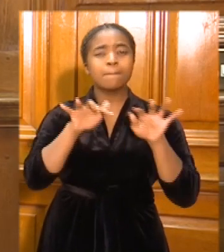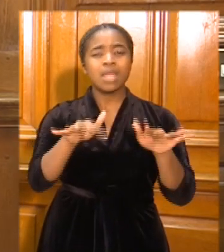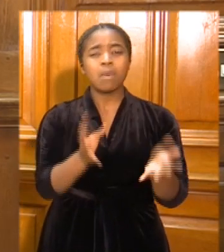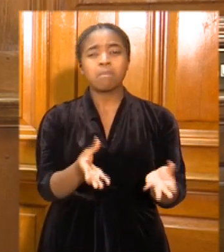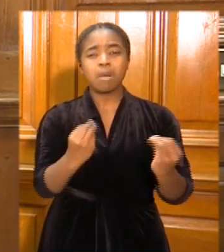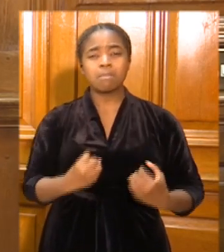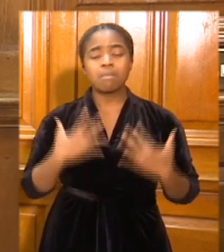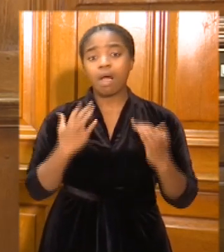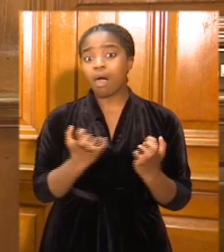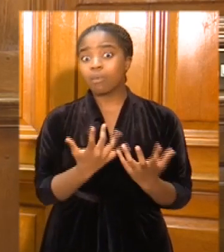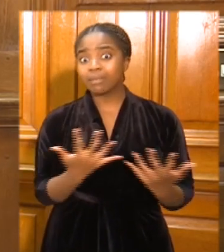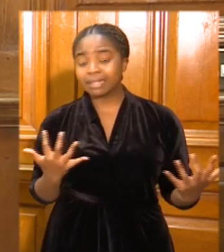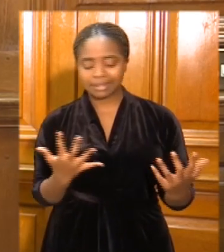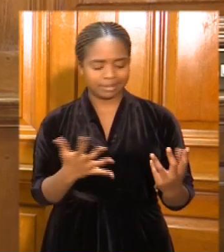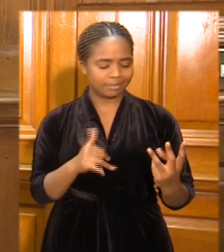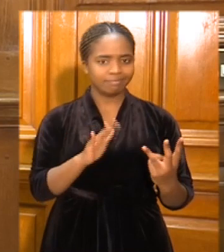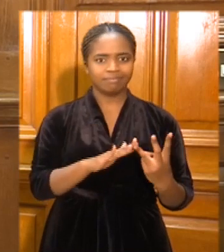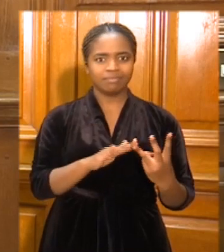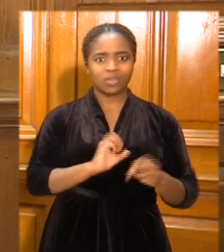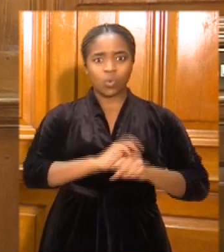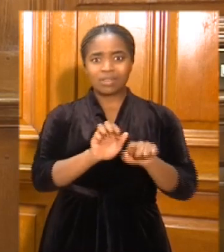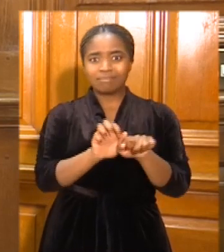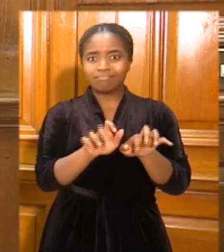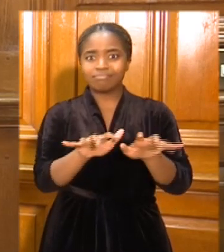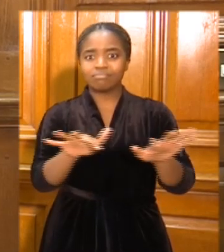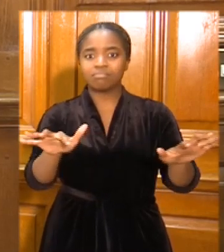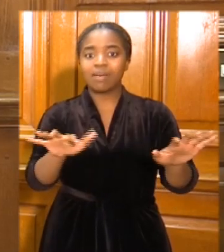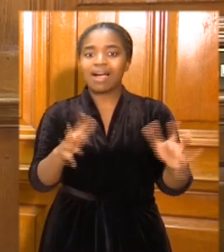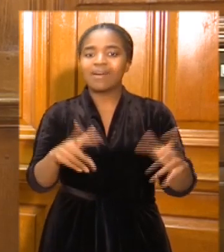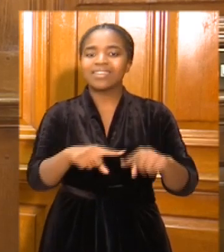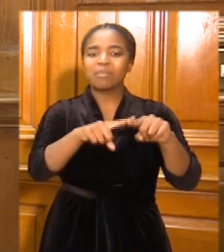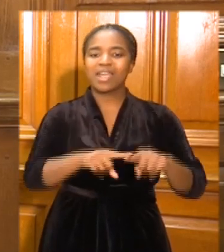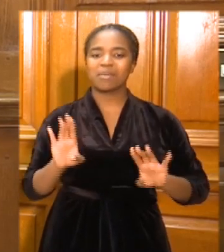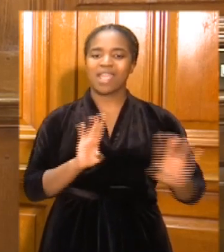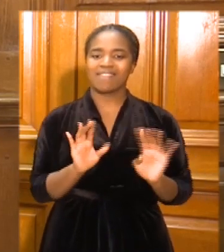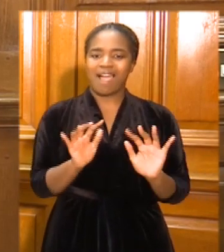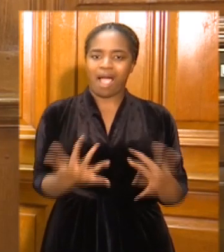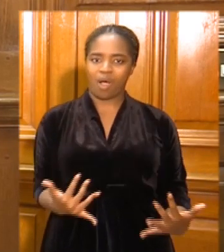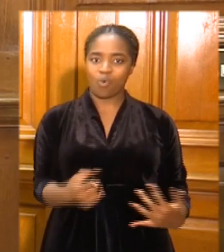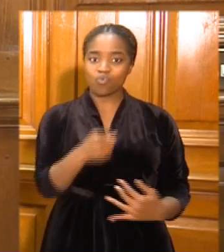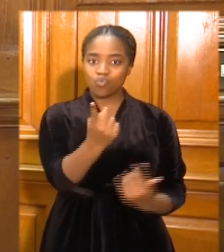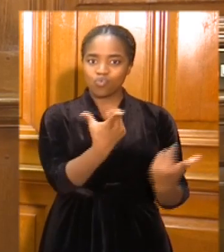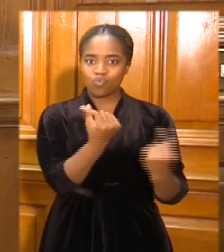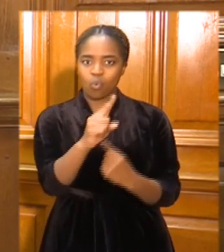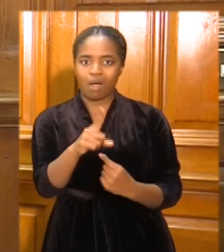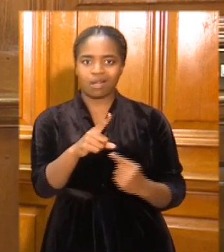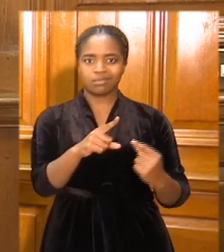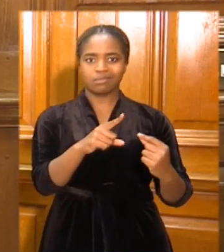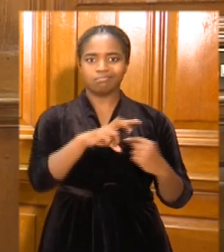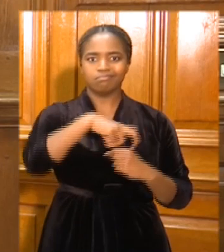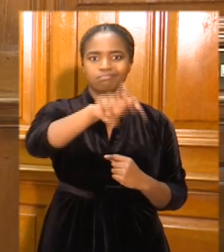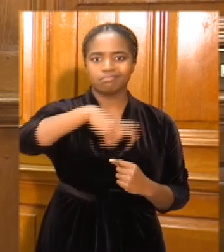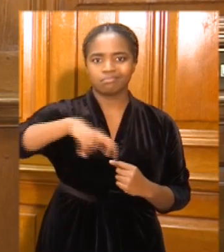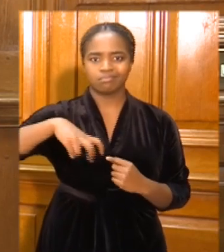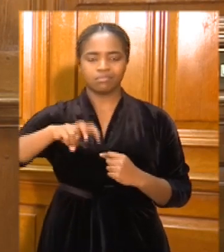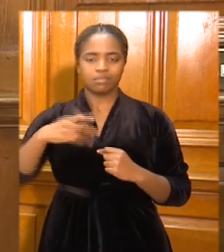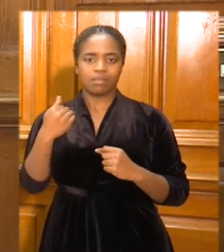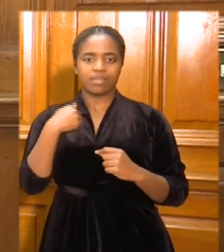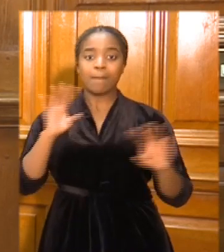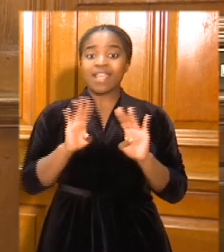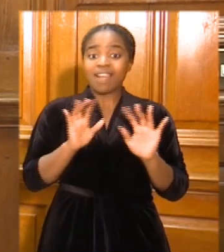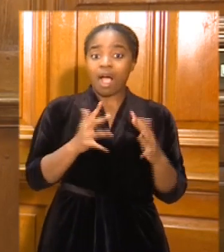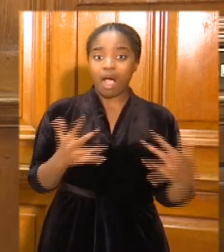the pandemic depends on our actions as a society and on our behavior